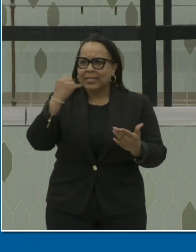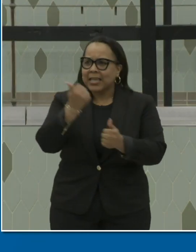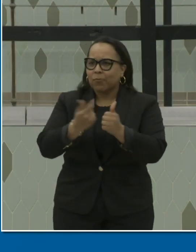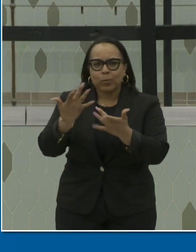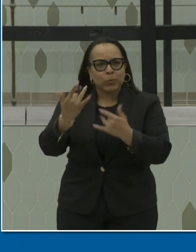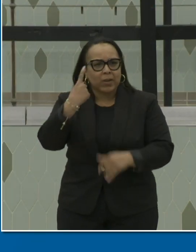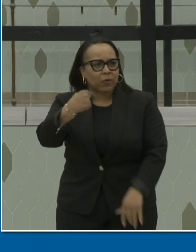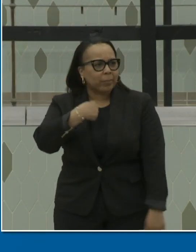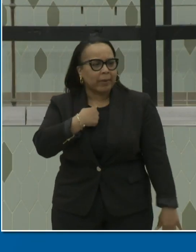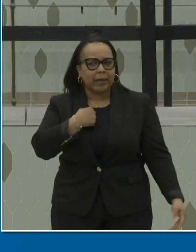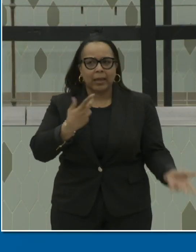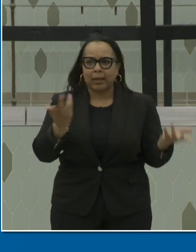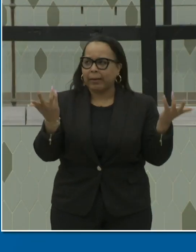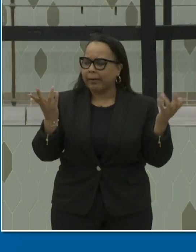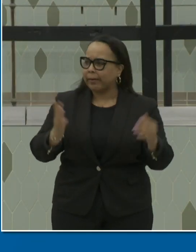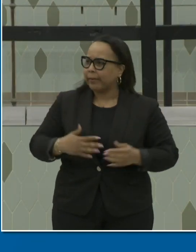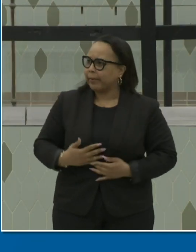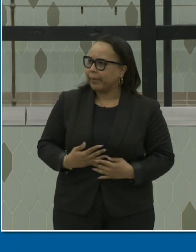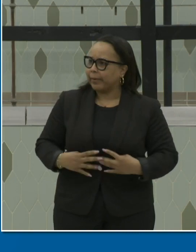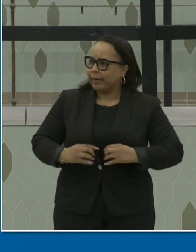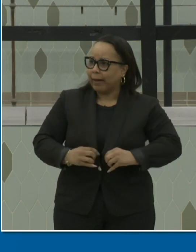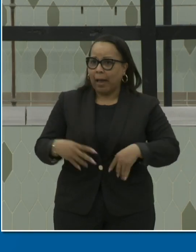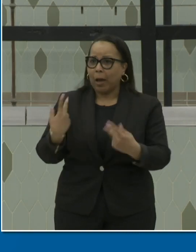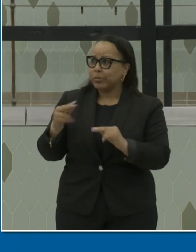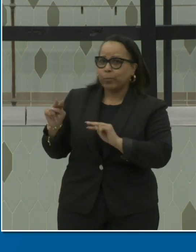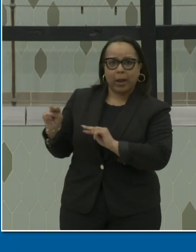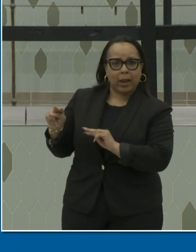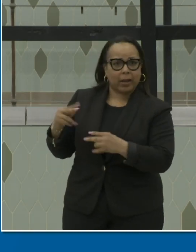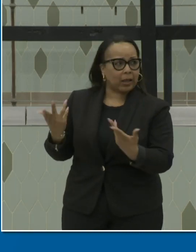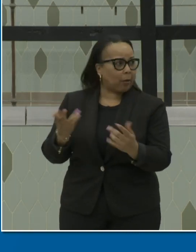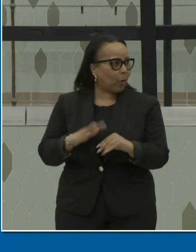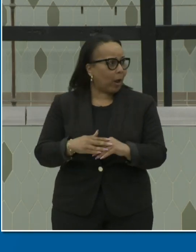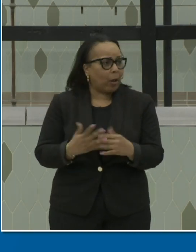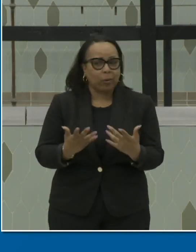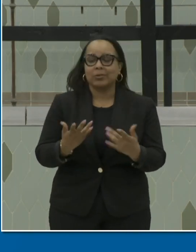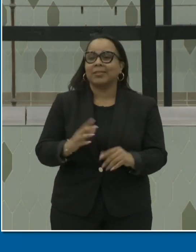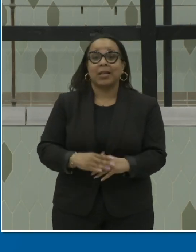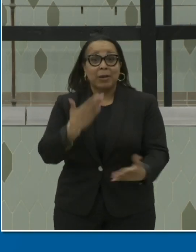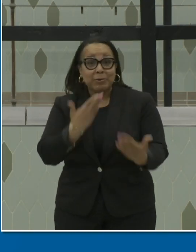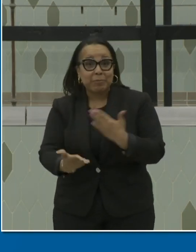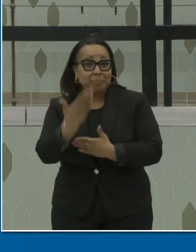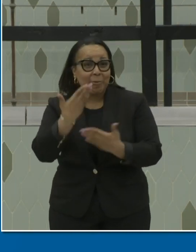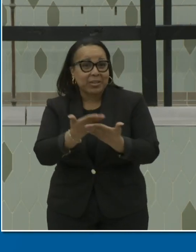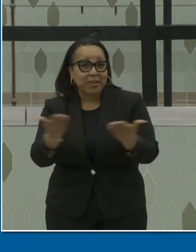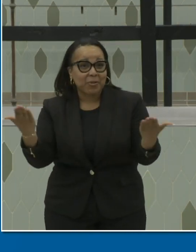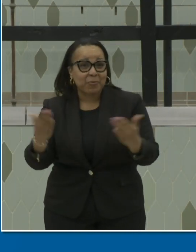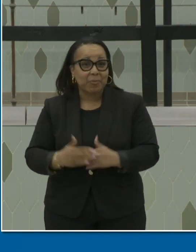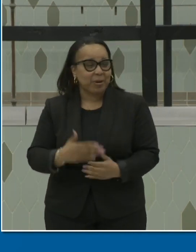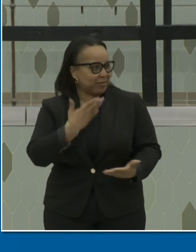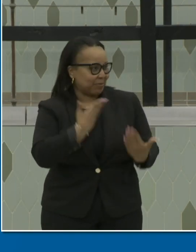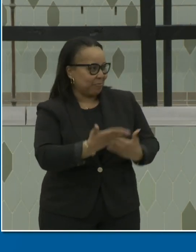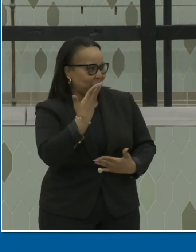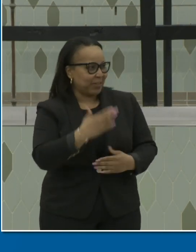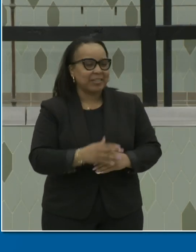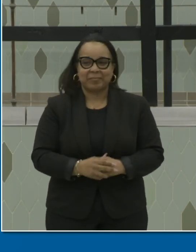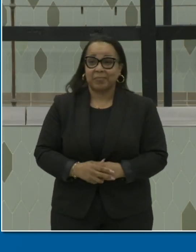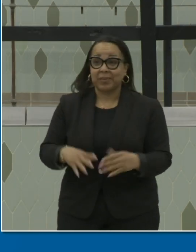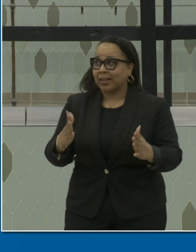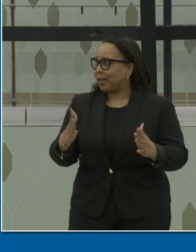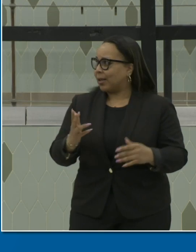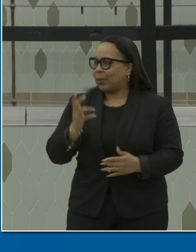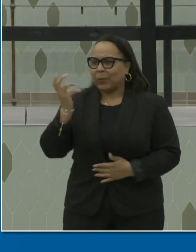Was waiting for me. Yes. I was sitting and waiting for everyone else. Good morning, everyone. Good morning.